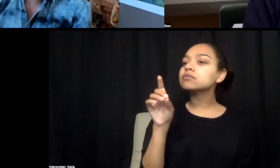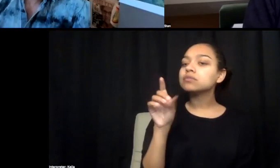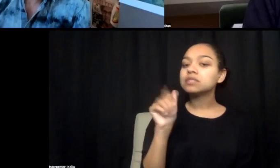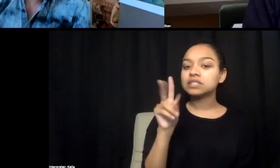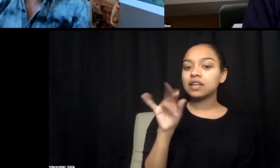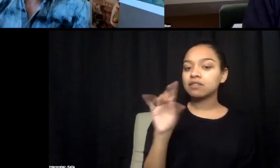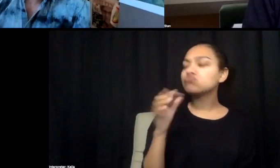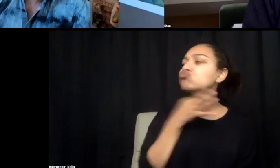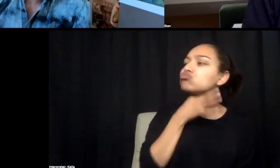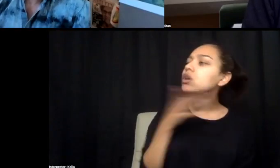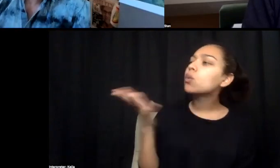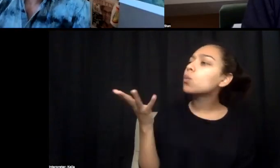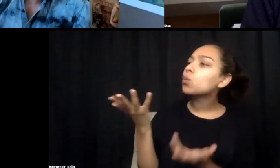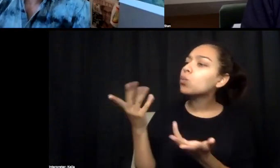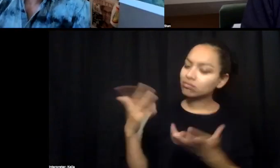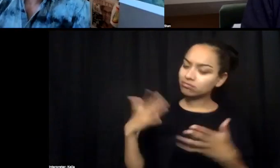joy in life?